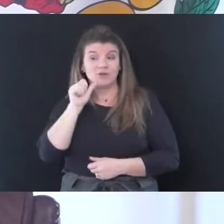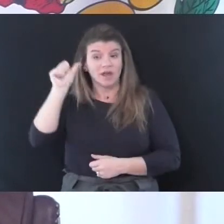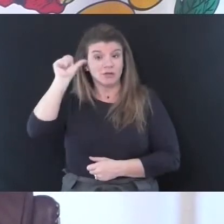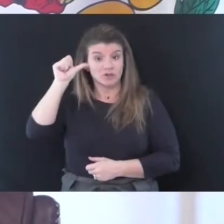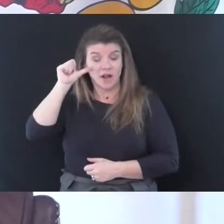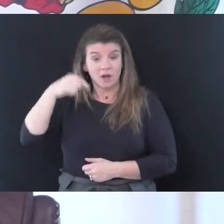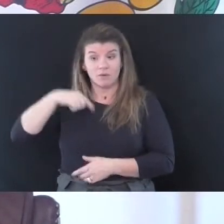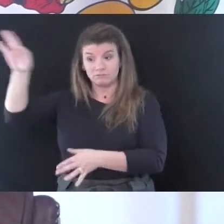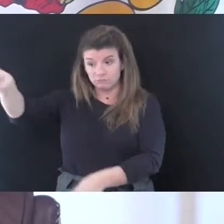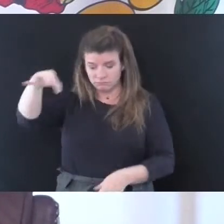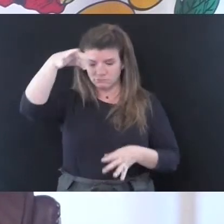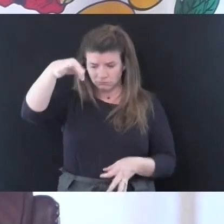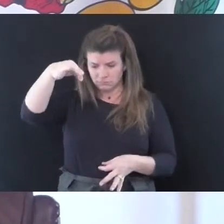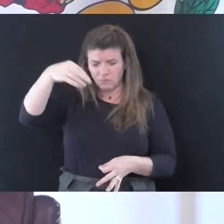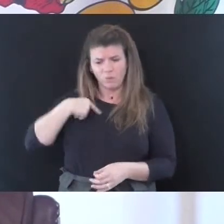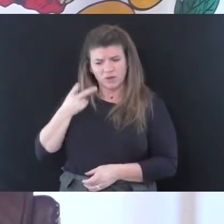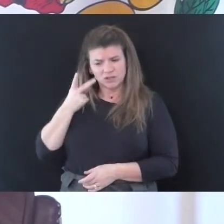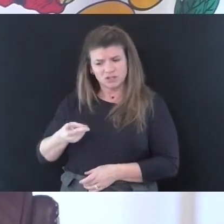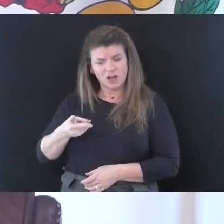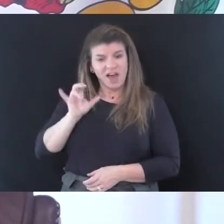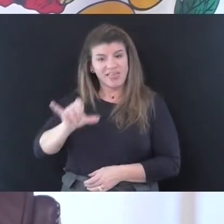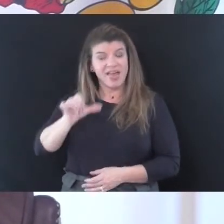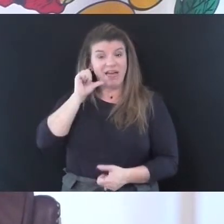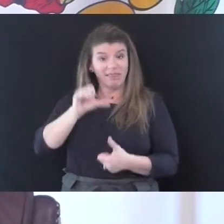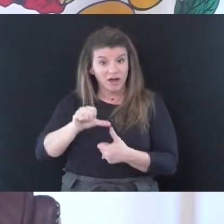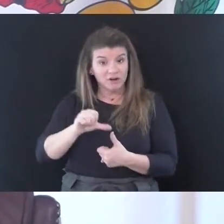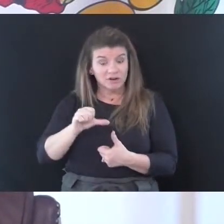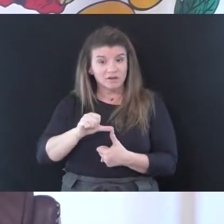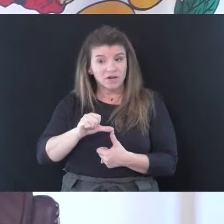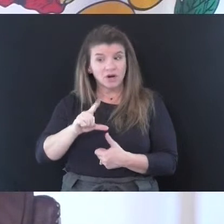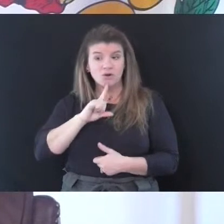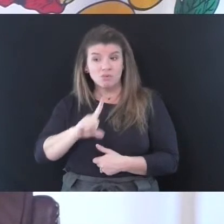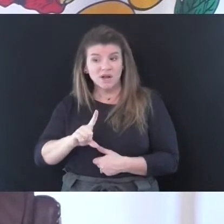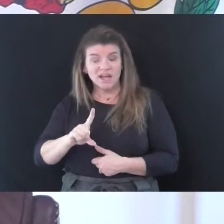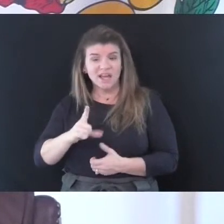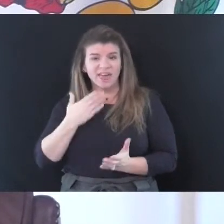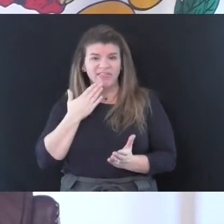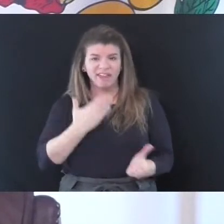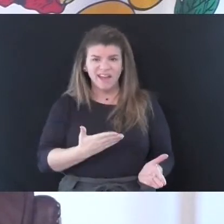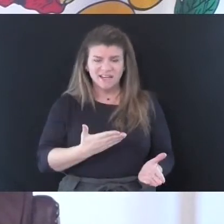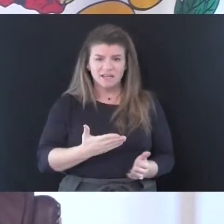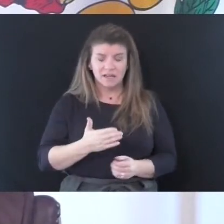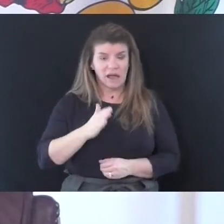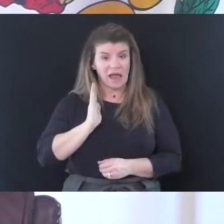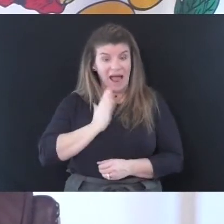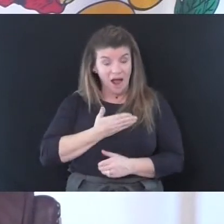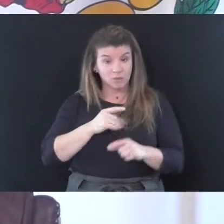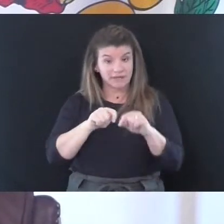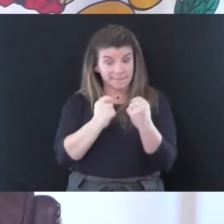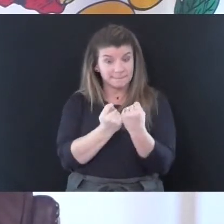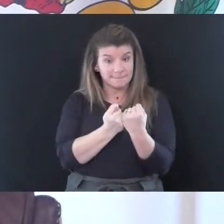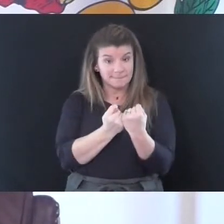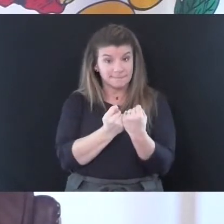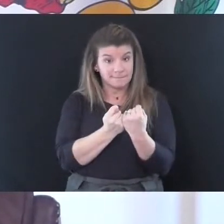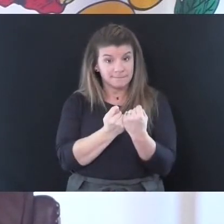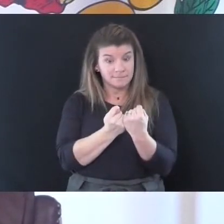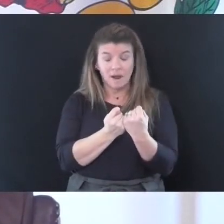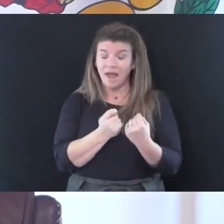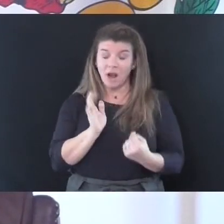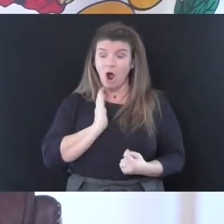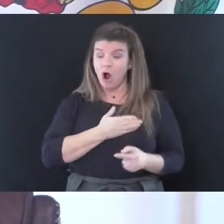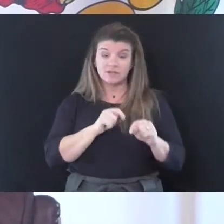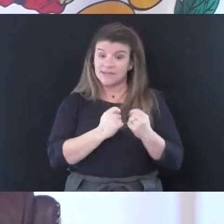this letter, it was a letter basically thanking our team, and it is a big